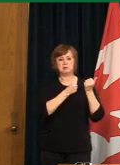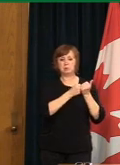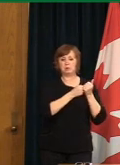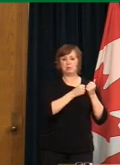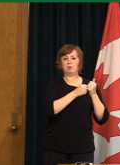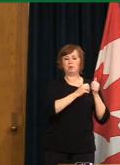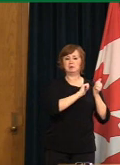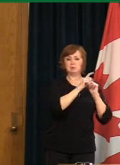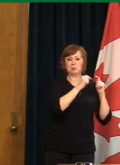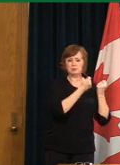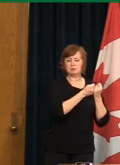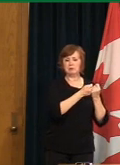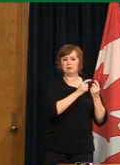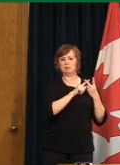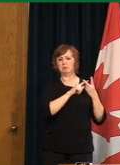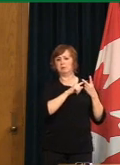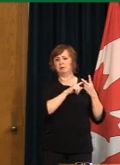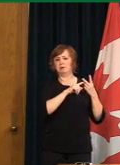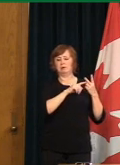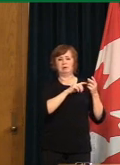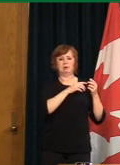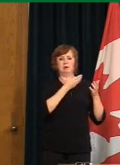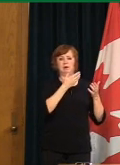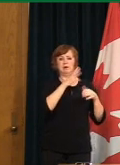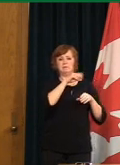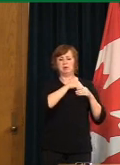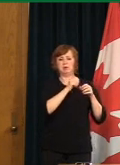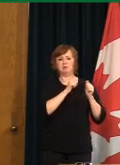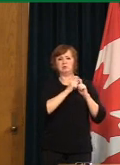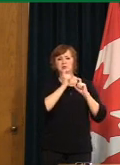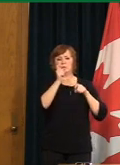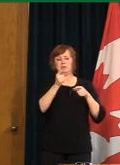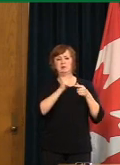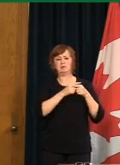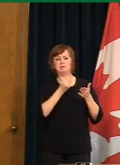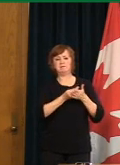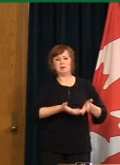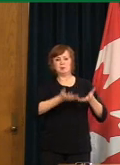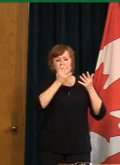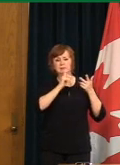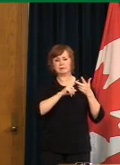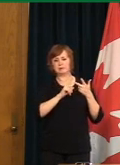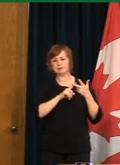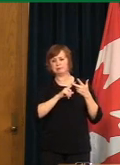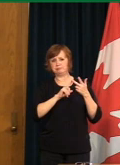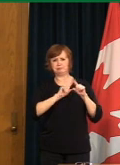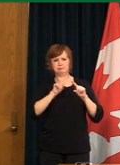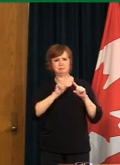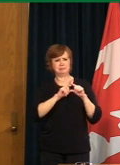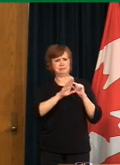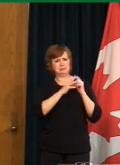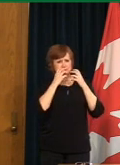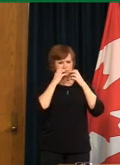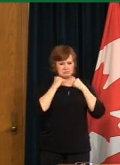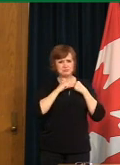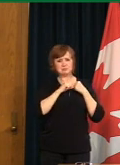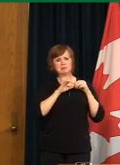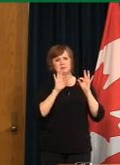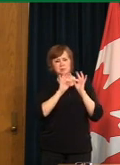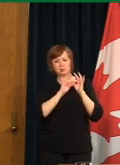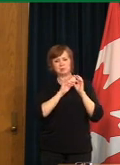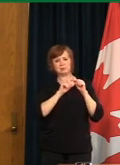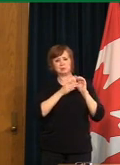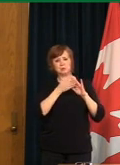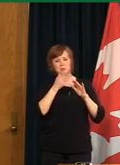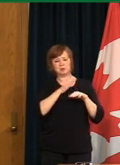organization, investing in our local fundraisers. These local small businesses are the very heartbeat of our community,